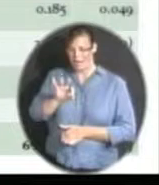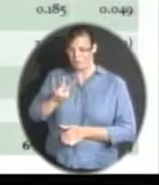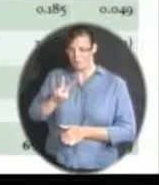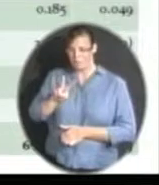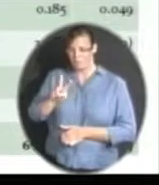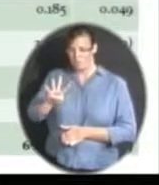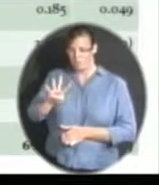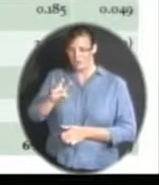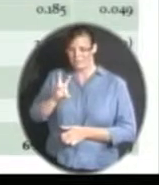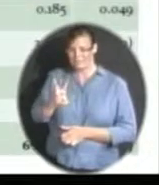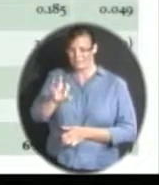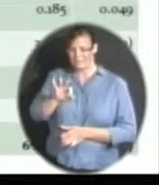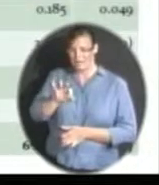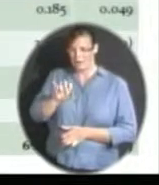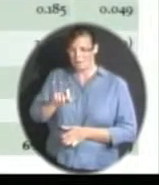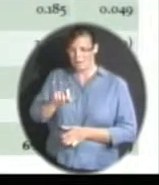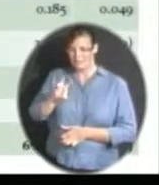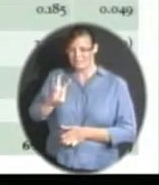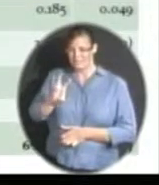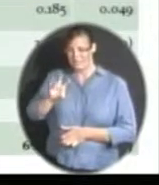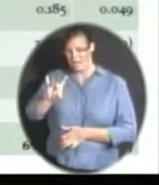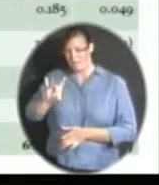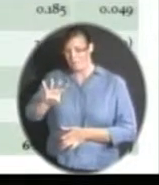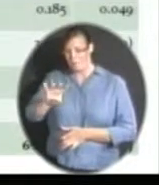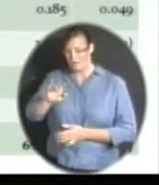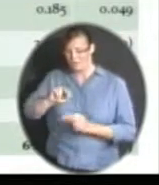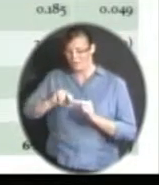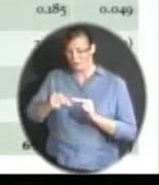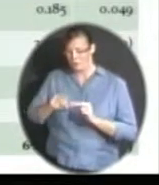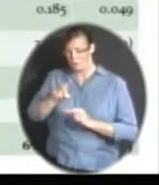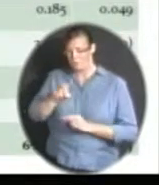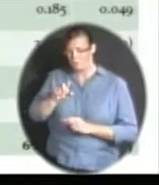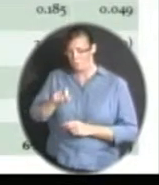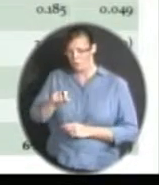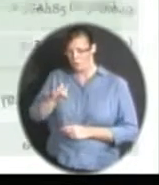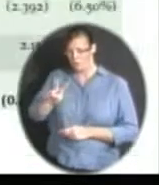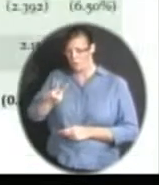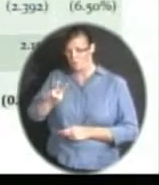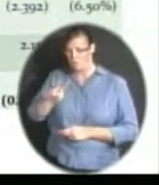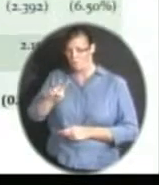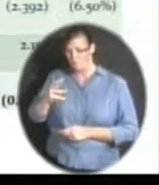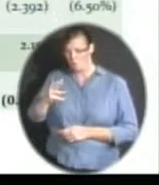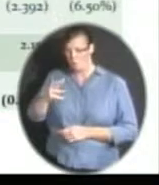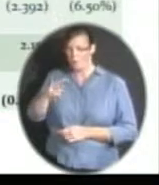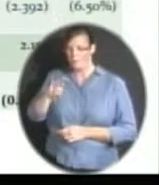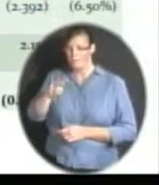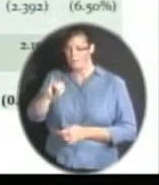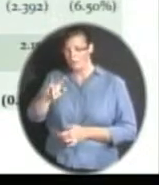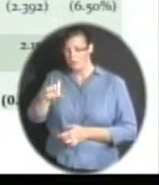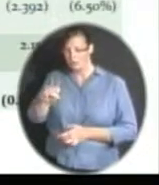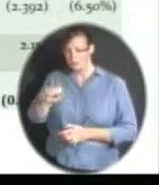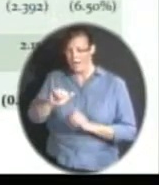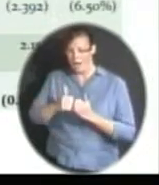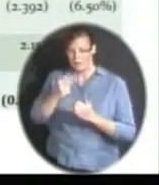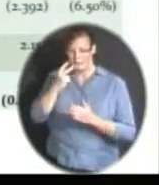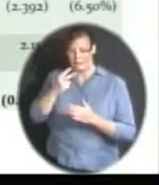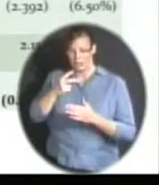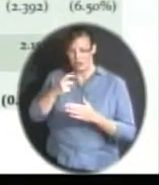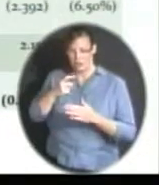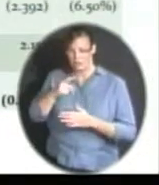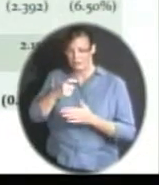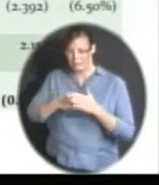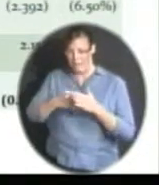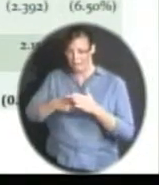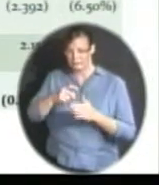69.684, which is a decrease of 0.24 mils. How that's seen on a tax bill